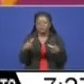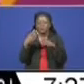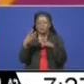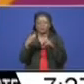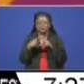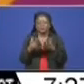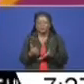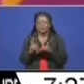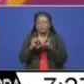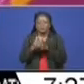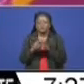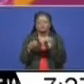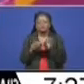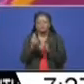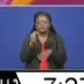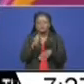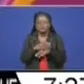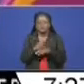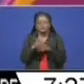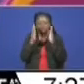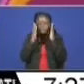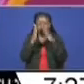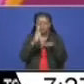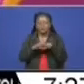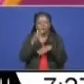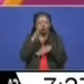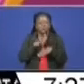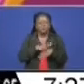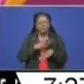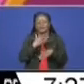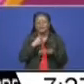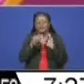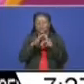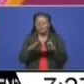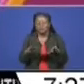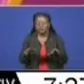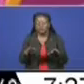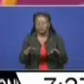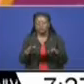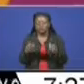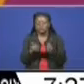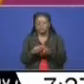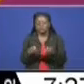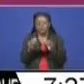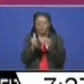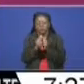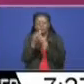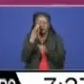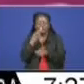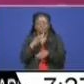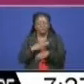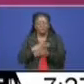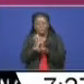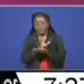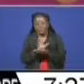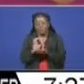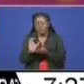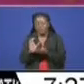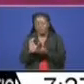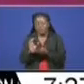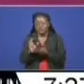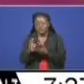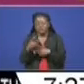affected. We've been focusing on women and children mainly with feminine hygiene products